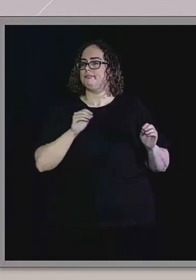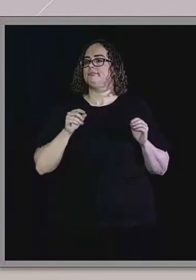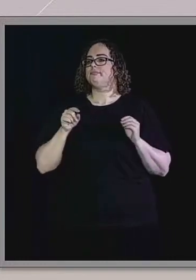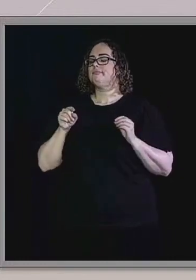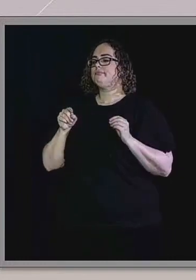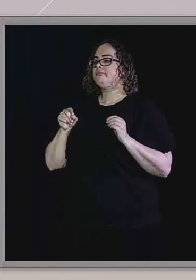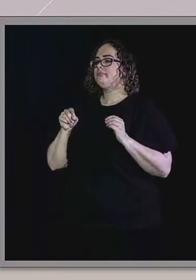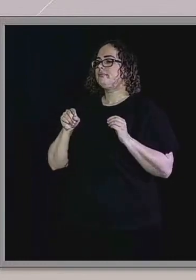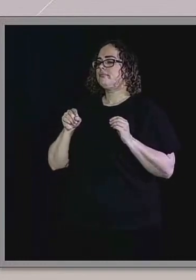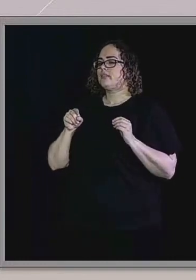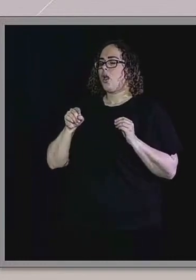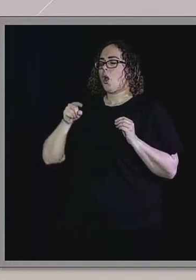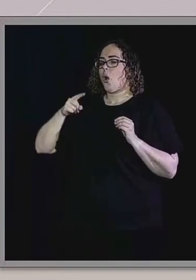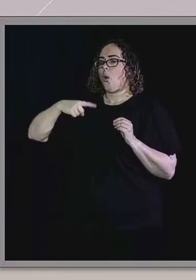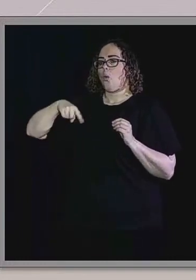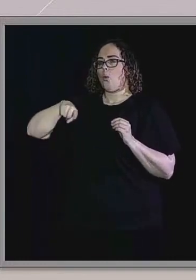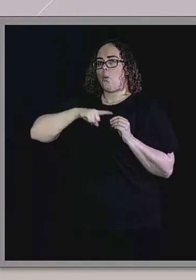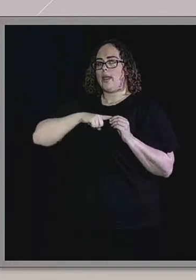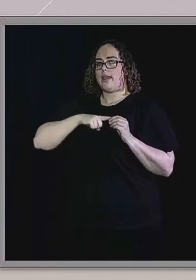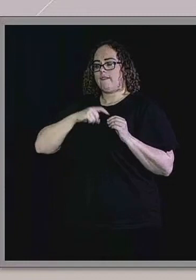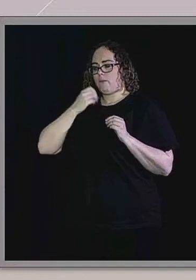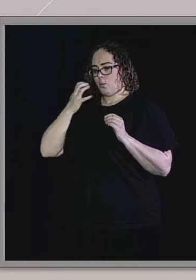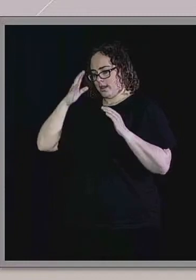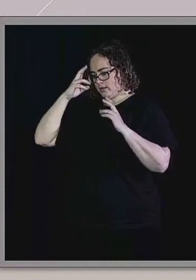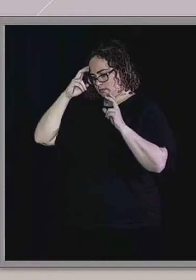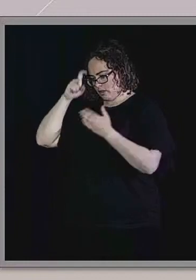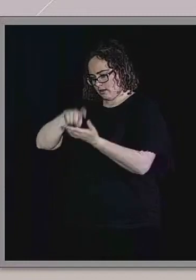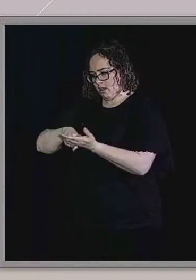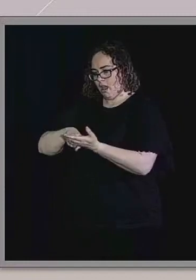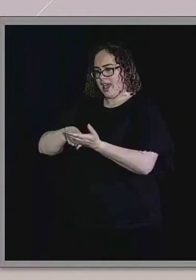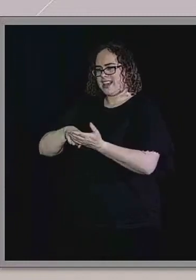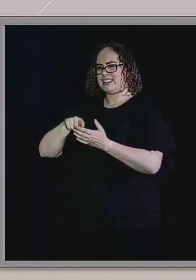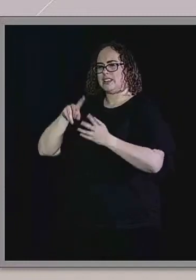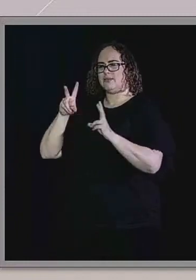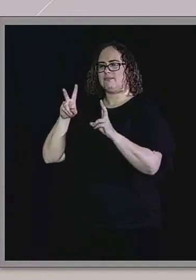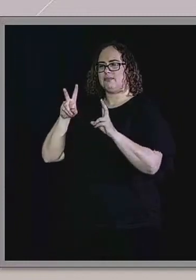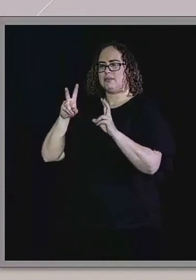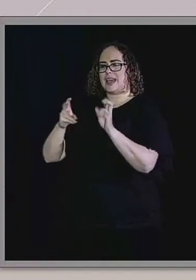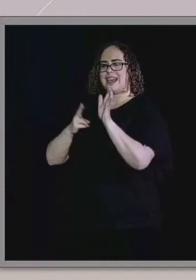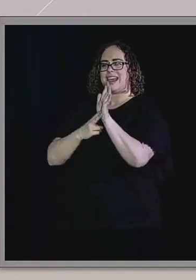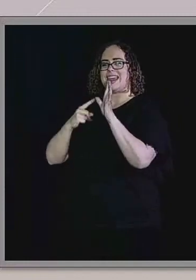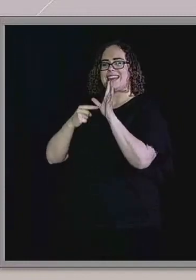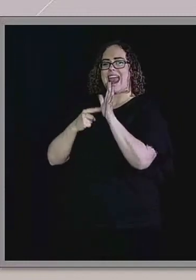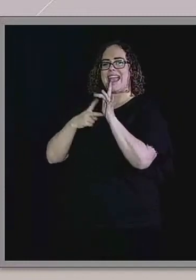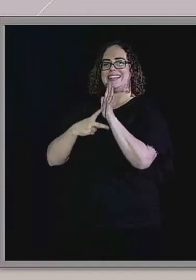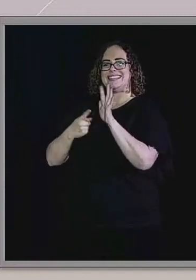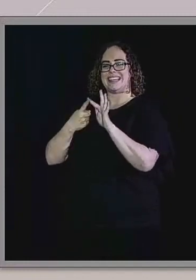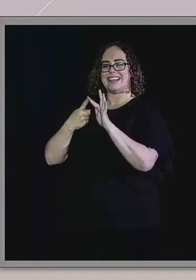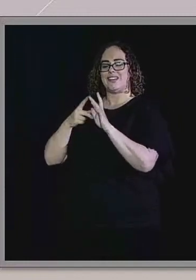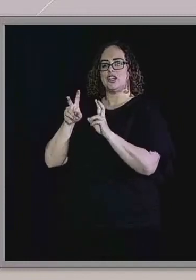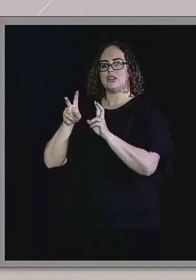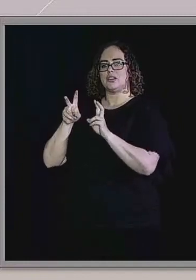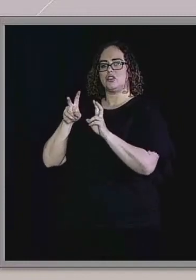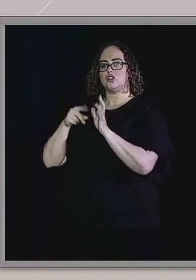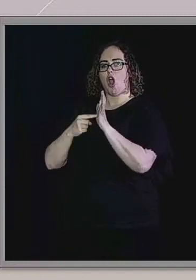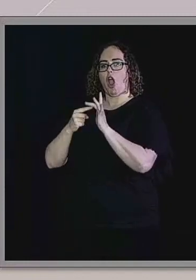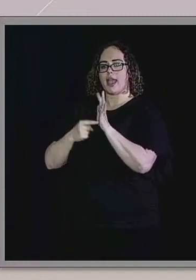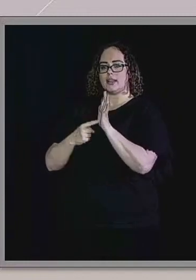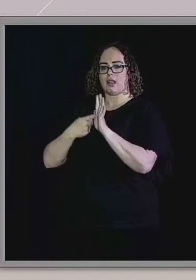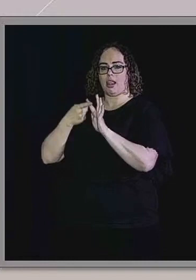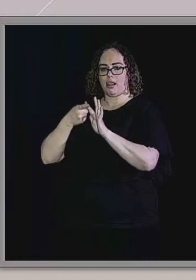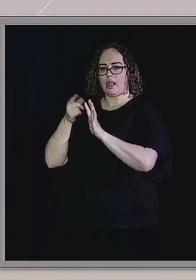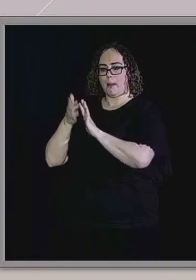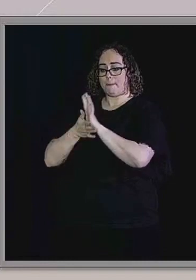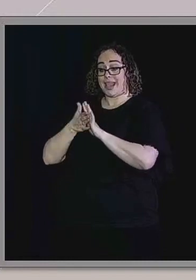non-exclusive possession," which is a weaker form of native title that sort of gives, in a way, kind of visiting rights. So,